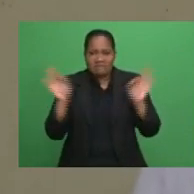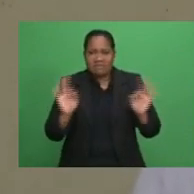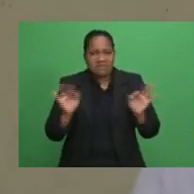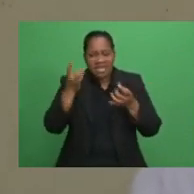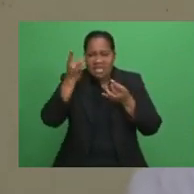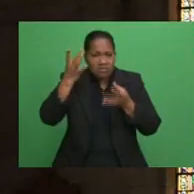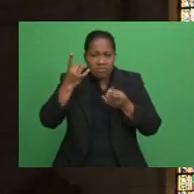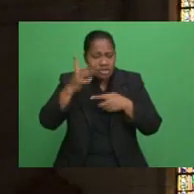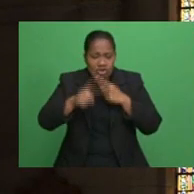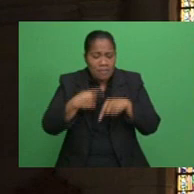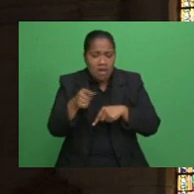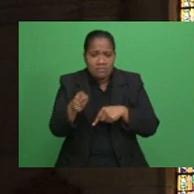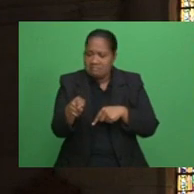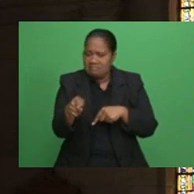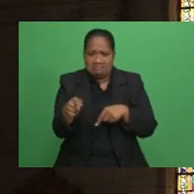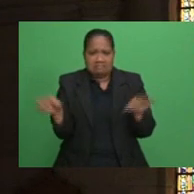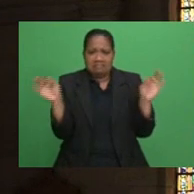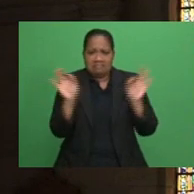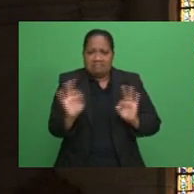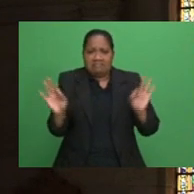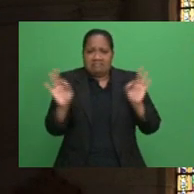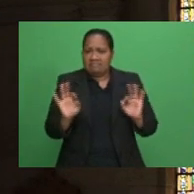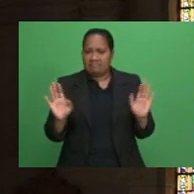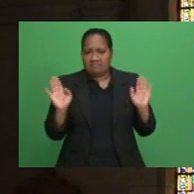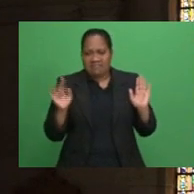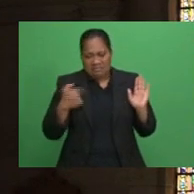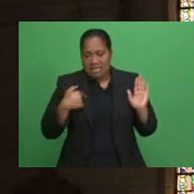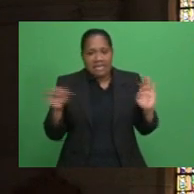I can look it up, but